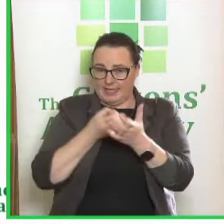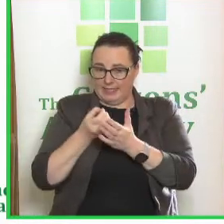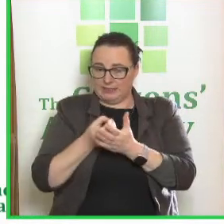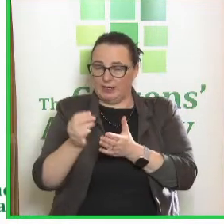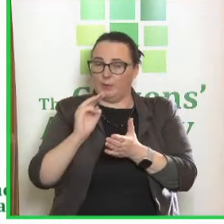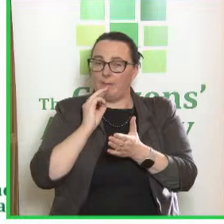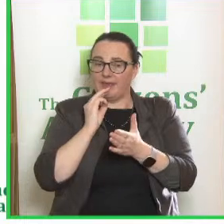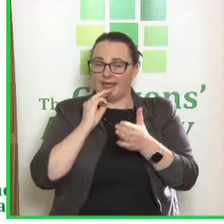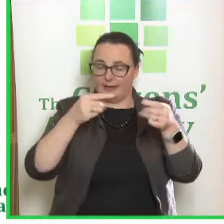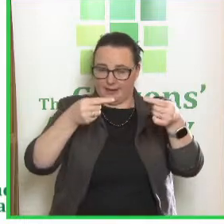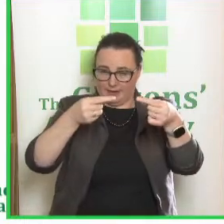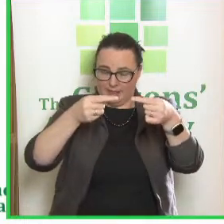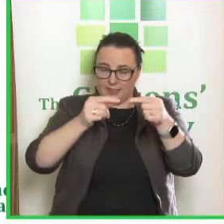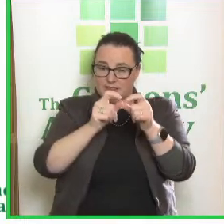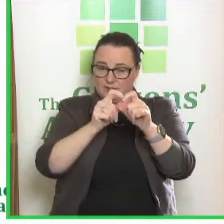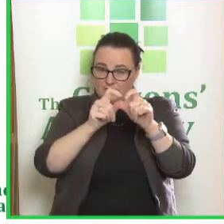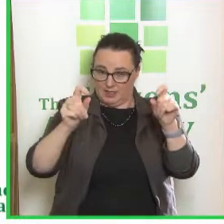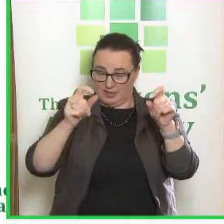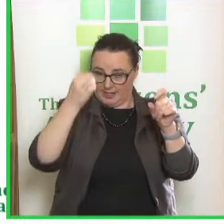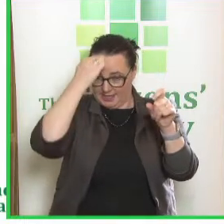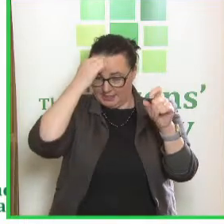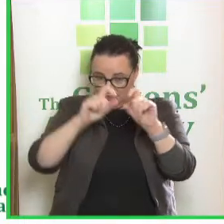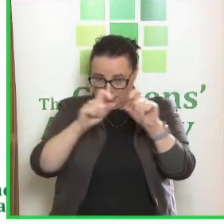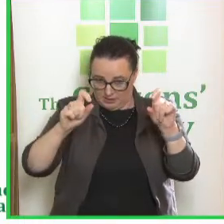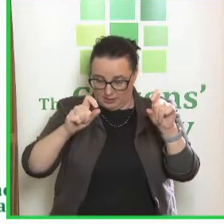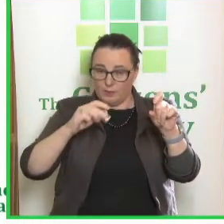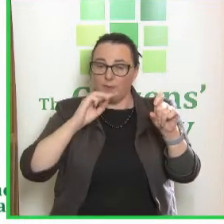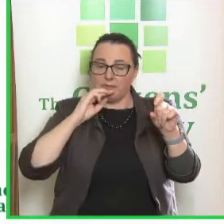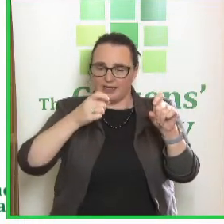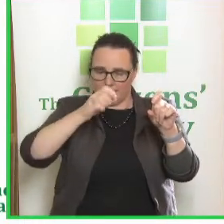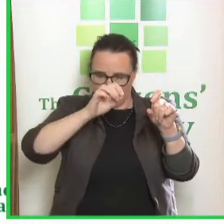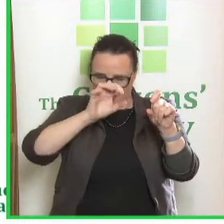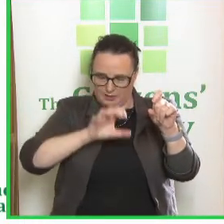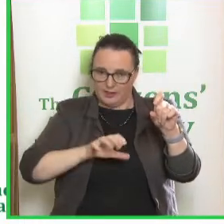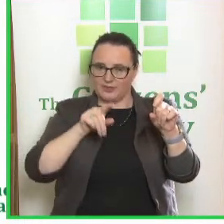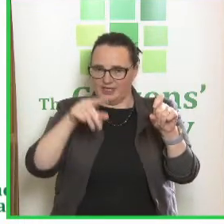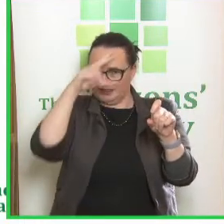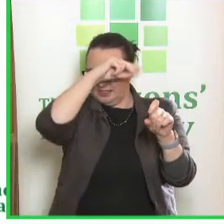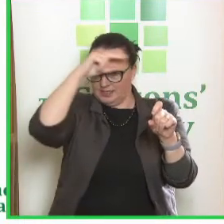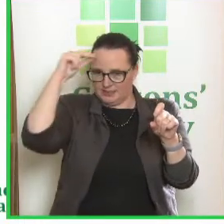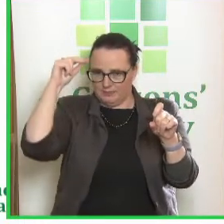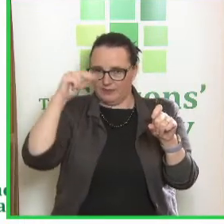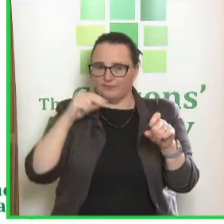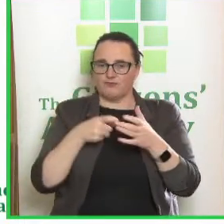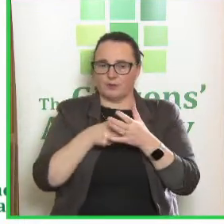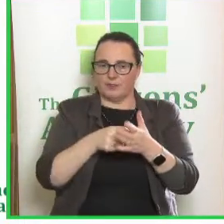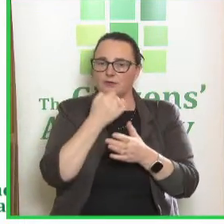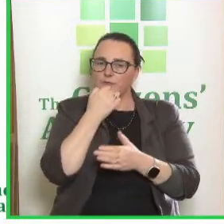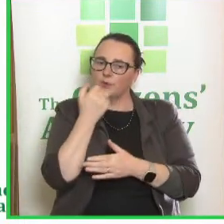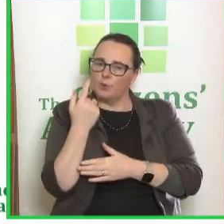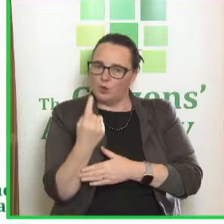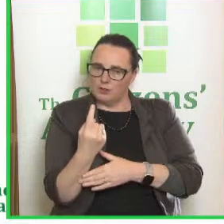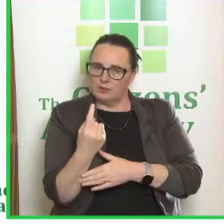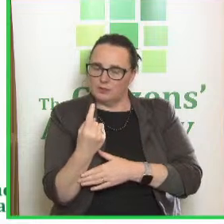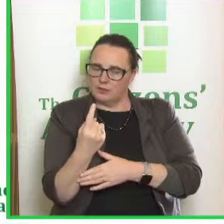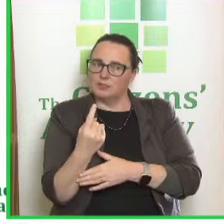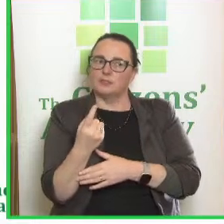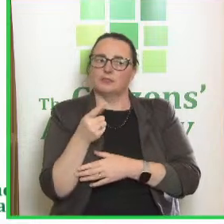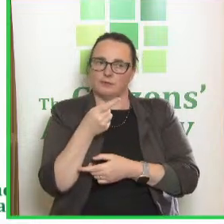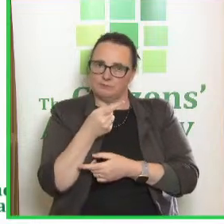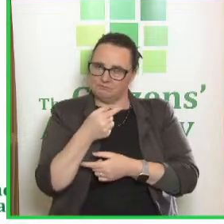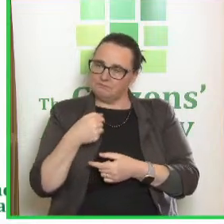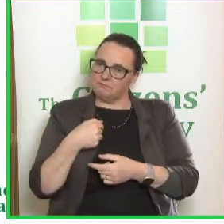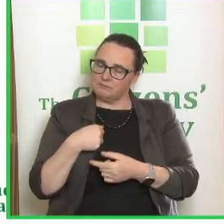explanatory narrative. This is just an example of the explanatory narrative for recommendation number 1. And so we'd encourage